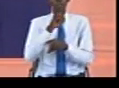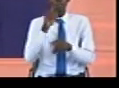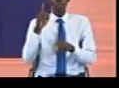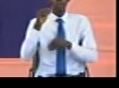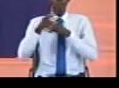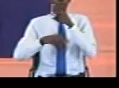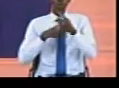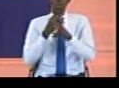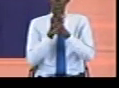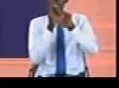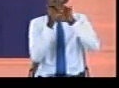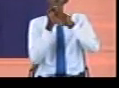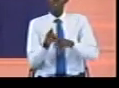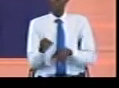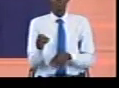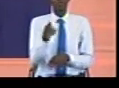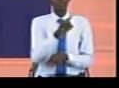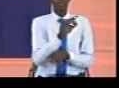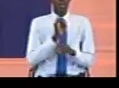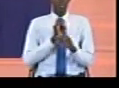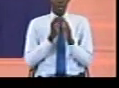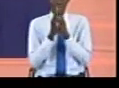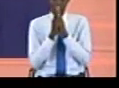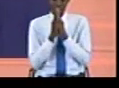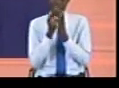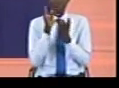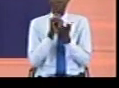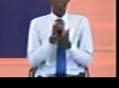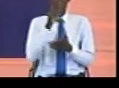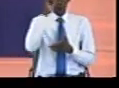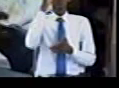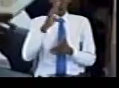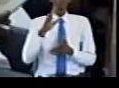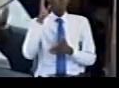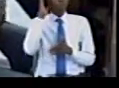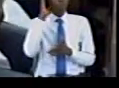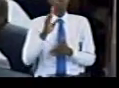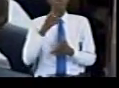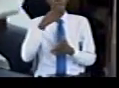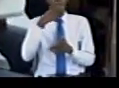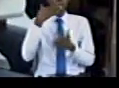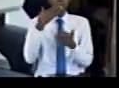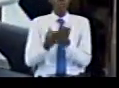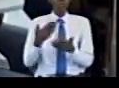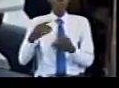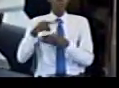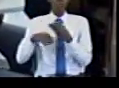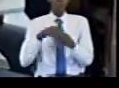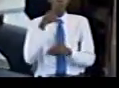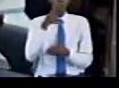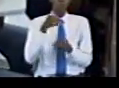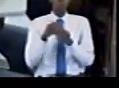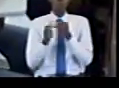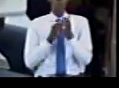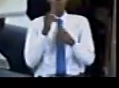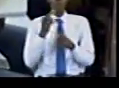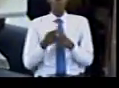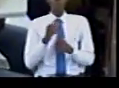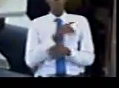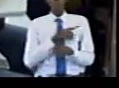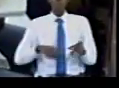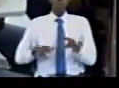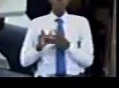you. Again, I pray that God will bear testimony concerning you. The Lord Jesus will bear